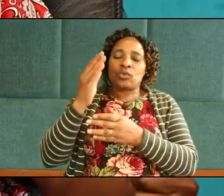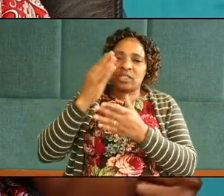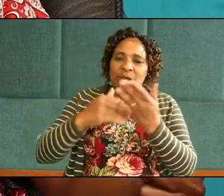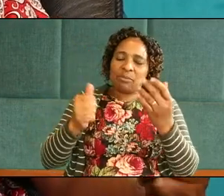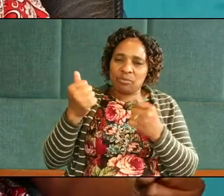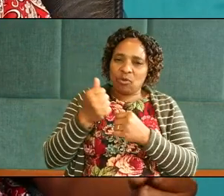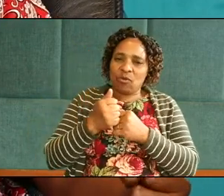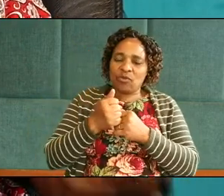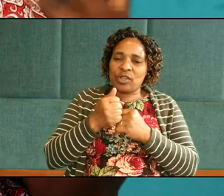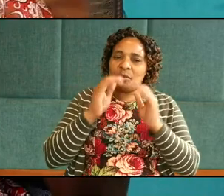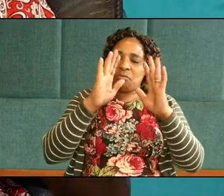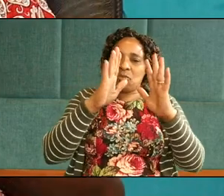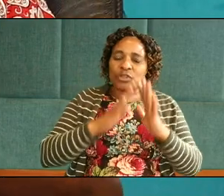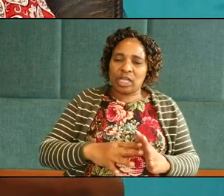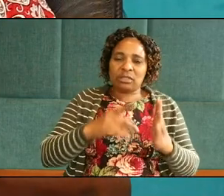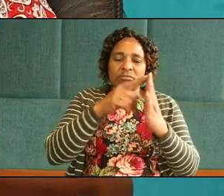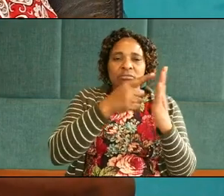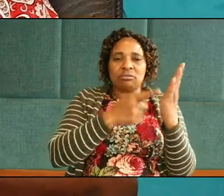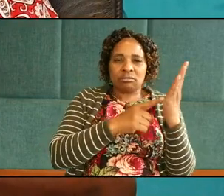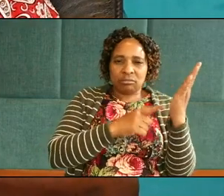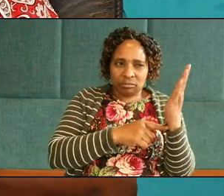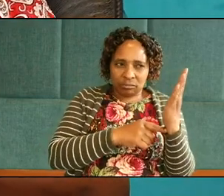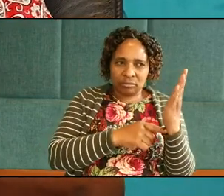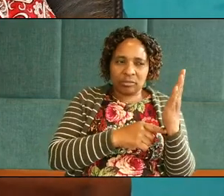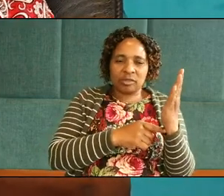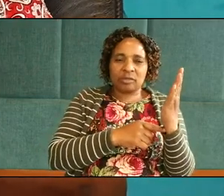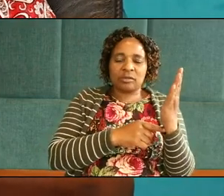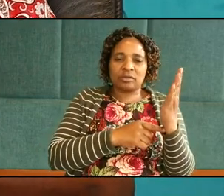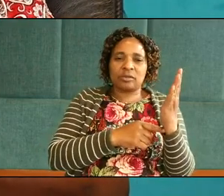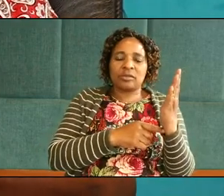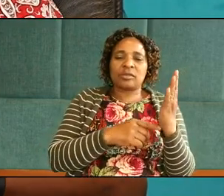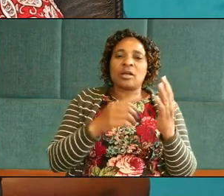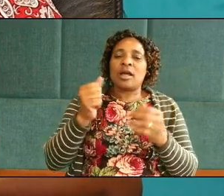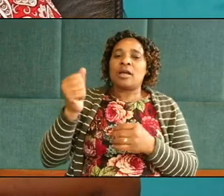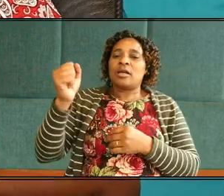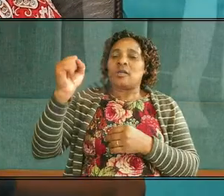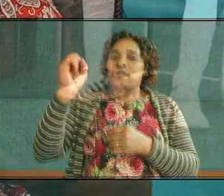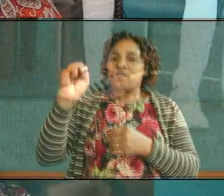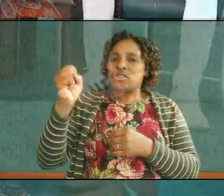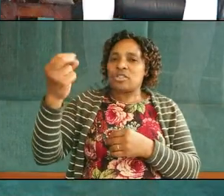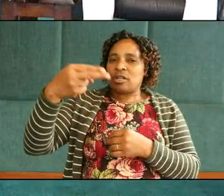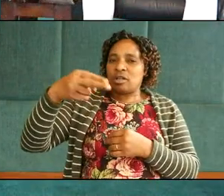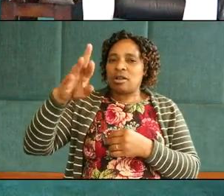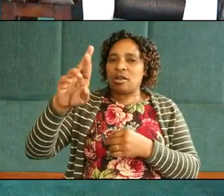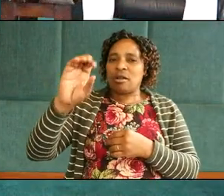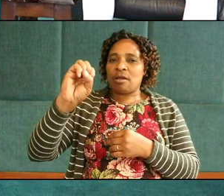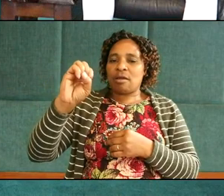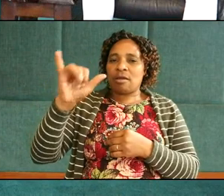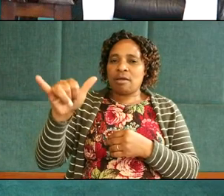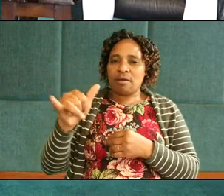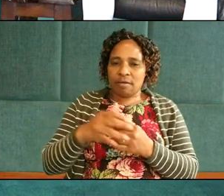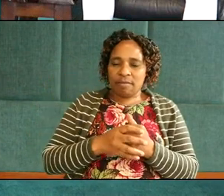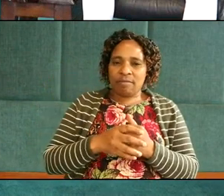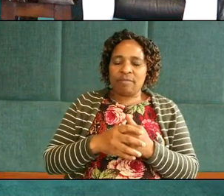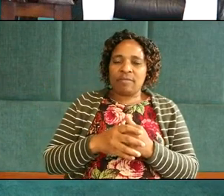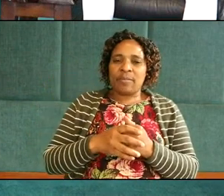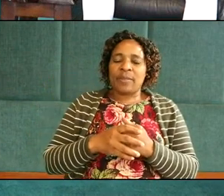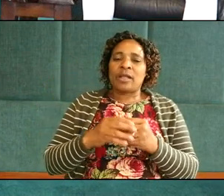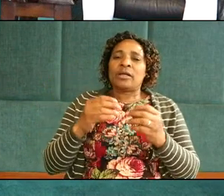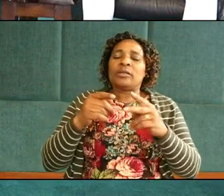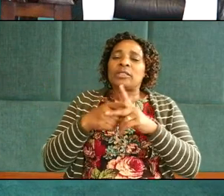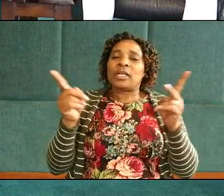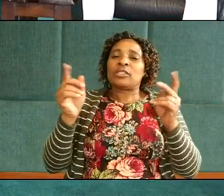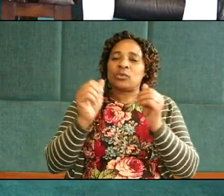punchlines and some of the scripture. Ashley, perhaps if you take us through that very quickly. I will start